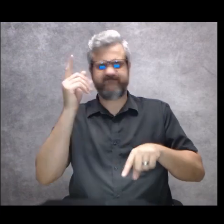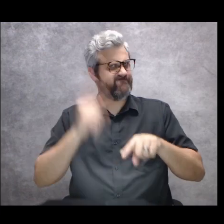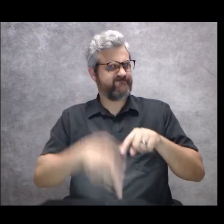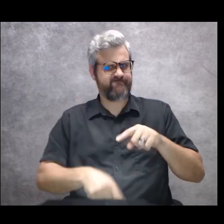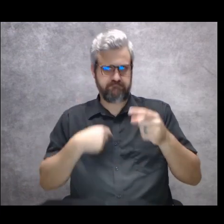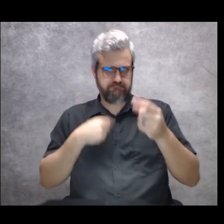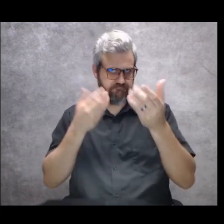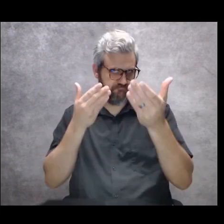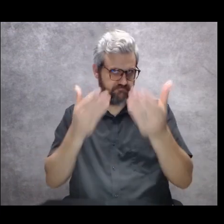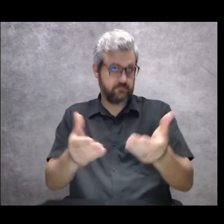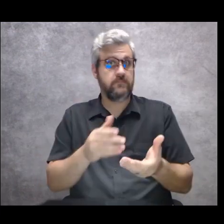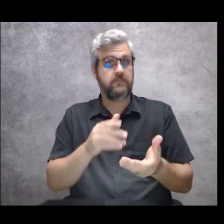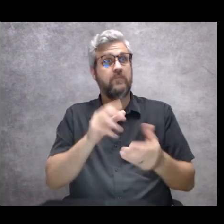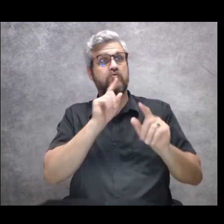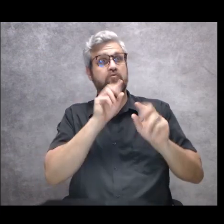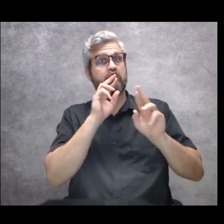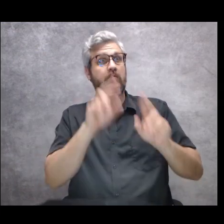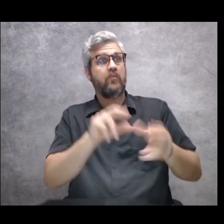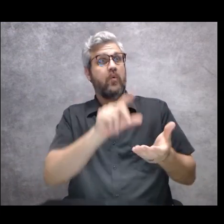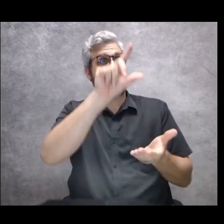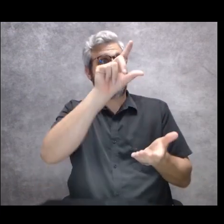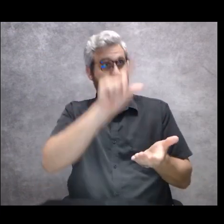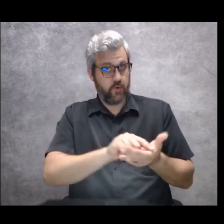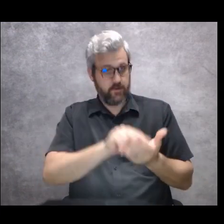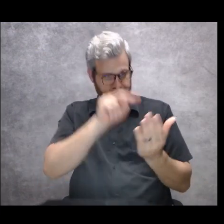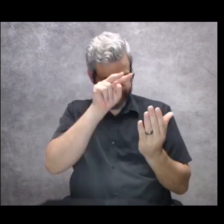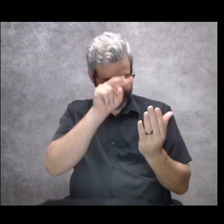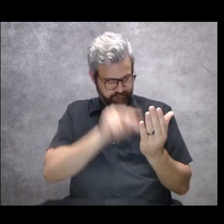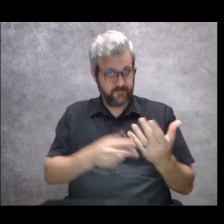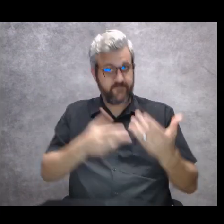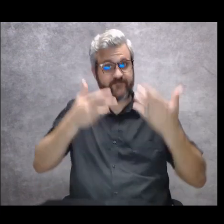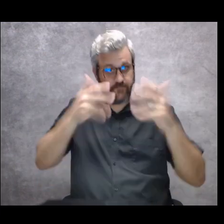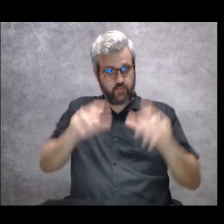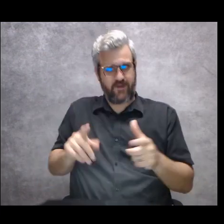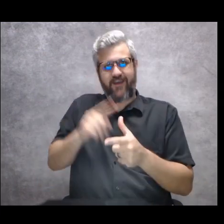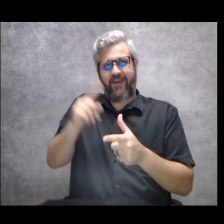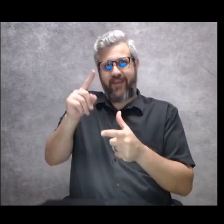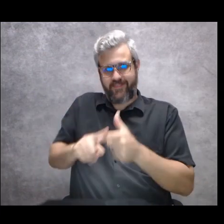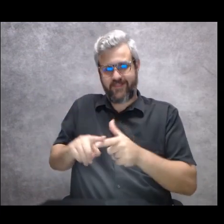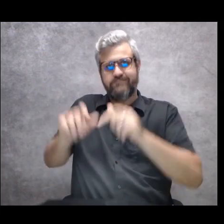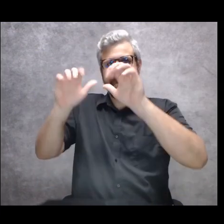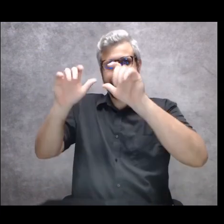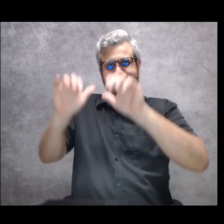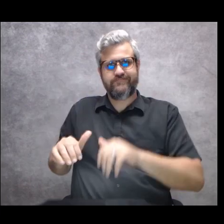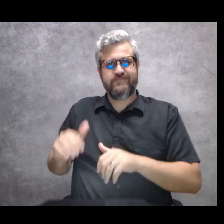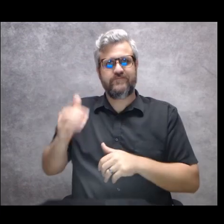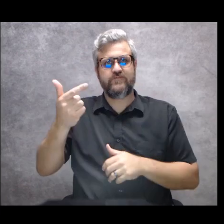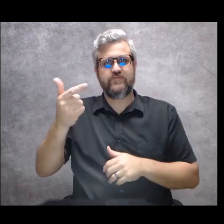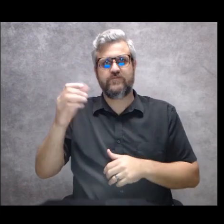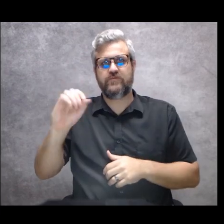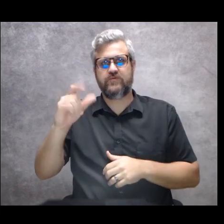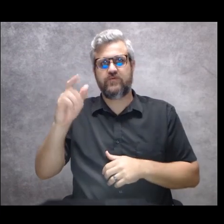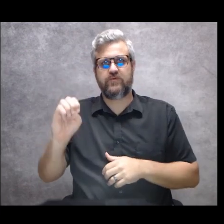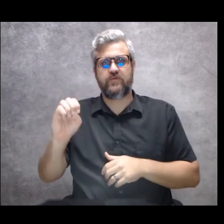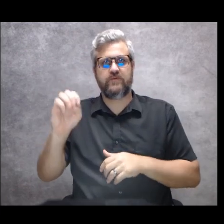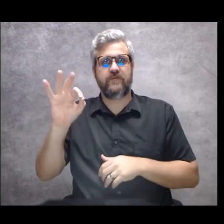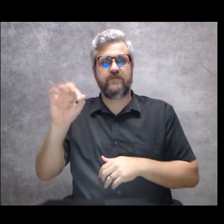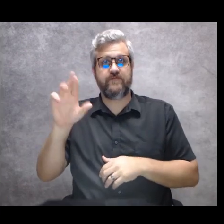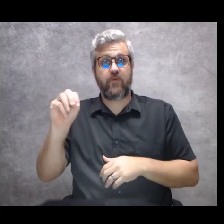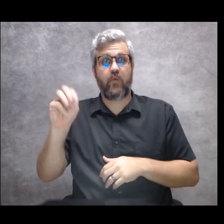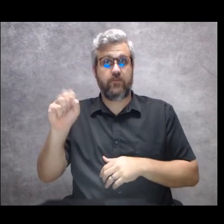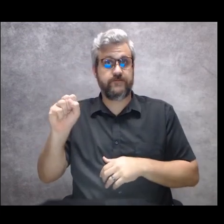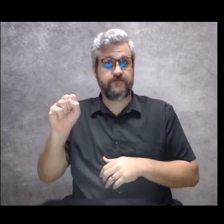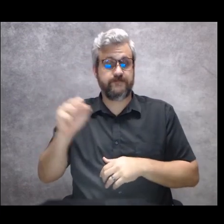to print out the reports and review your responses and then complete the Google Forms for these reports.